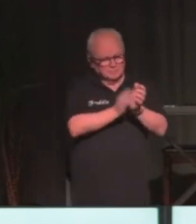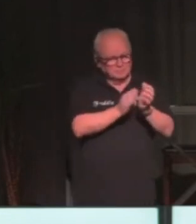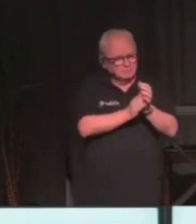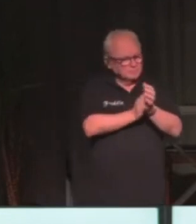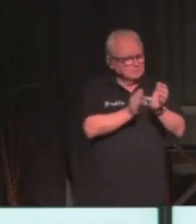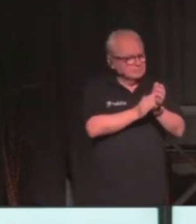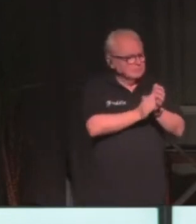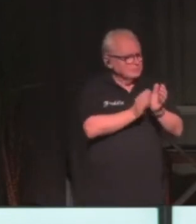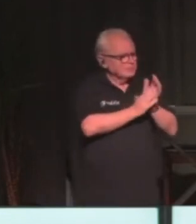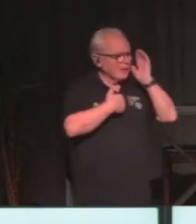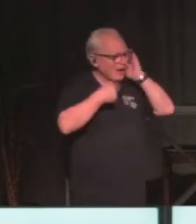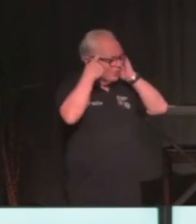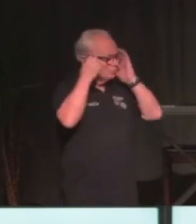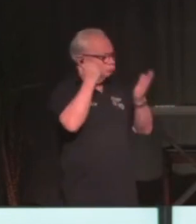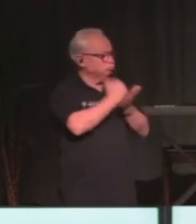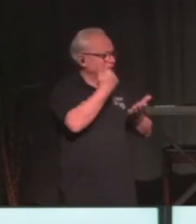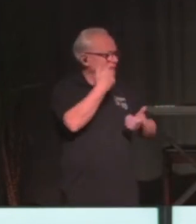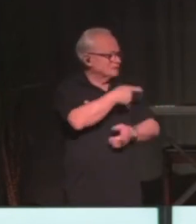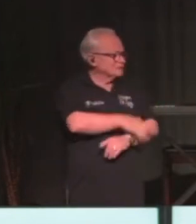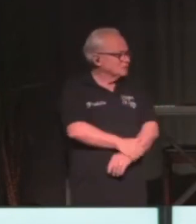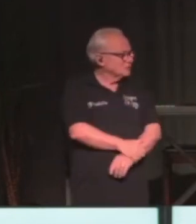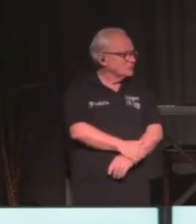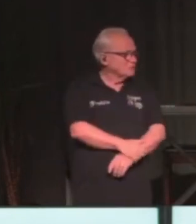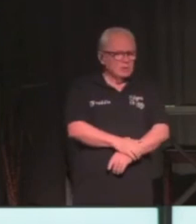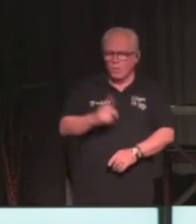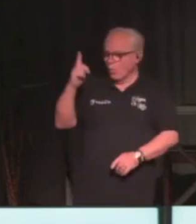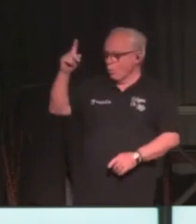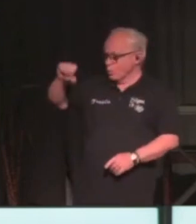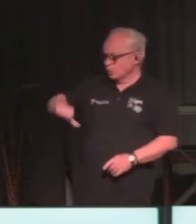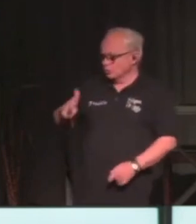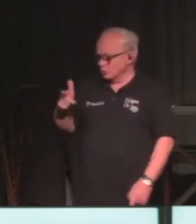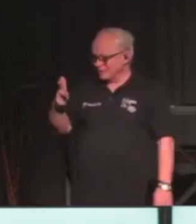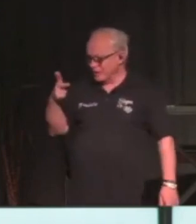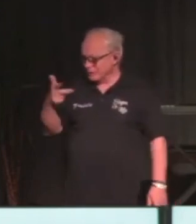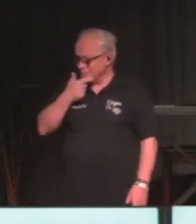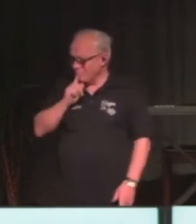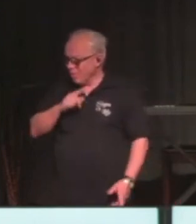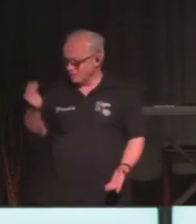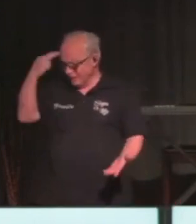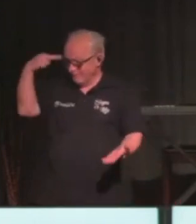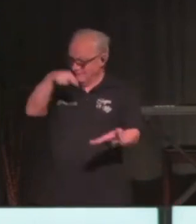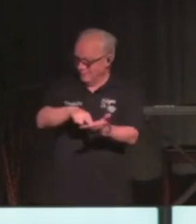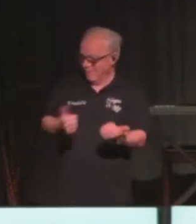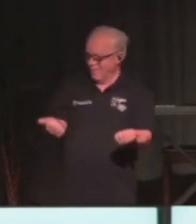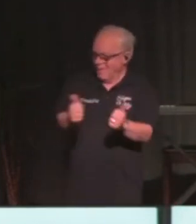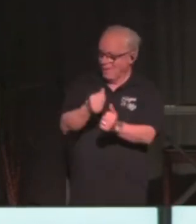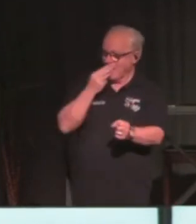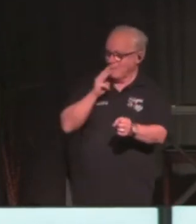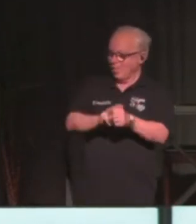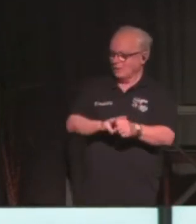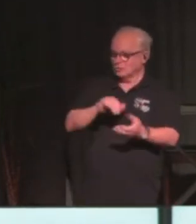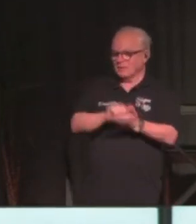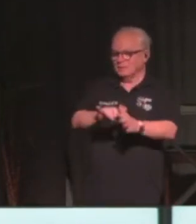I thought, because I thought that was brilliant. That's 123 people signed up for that, which is amazing, and we're